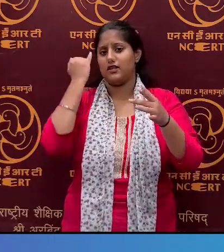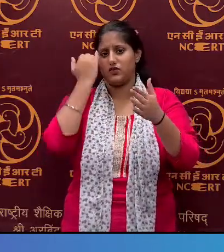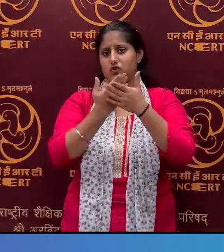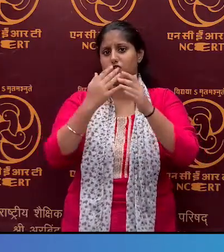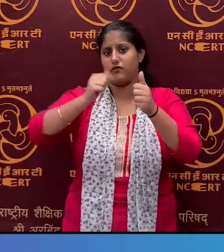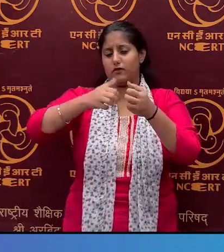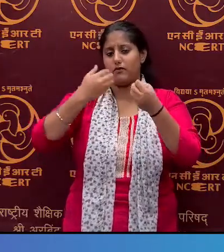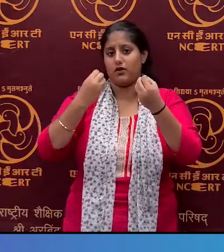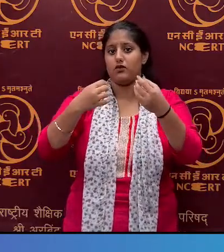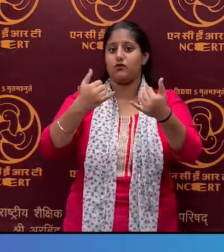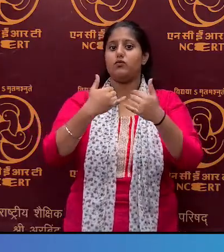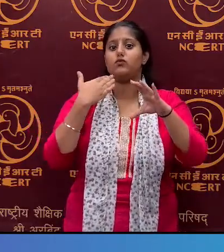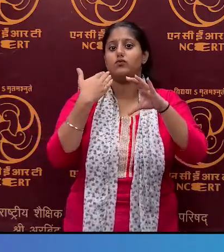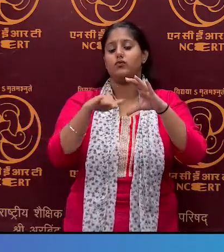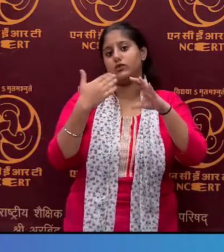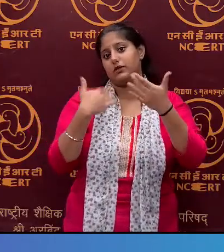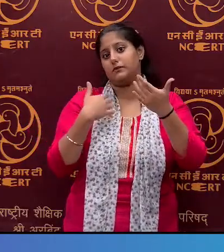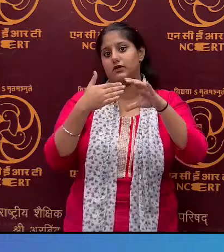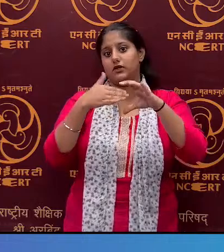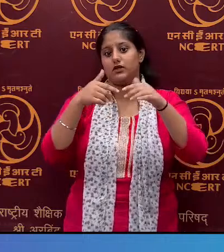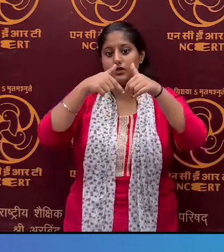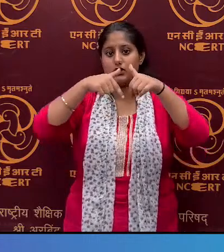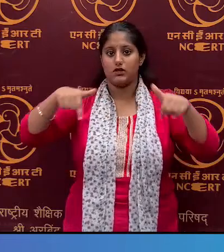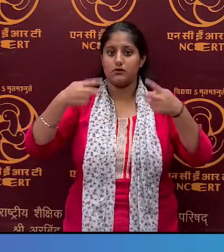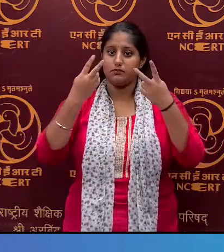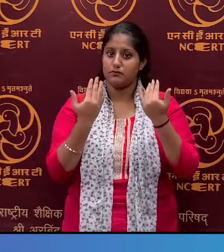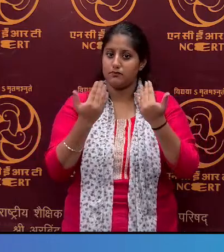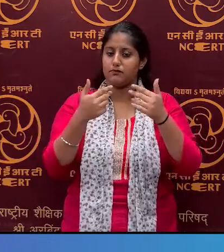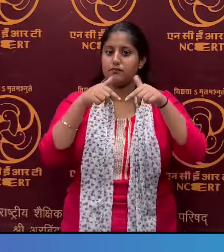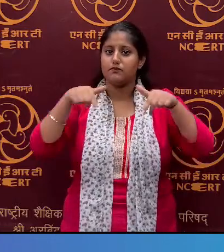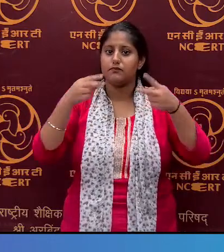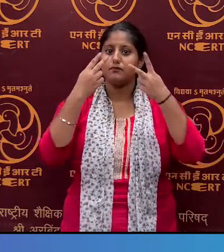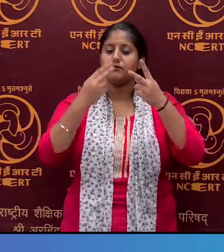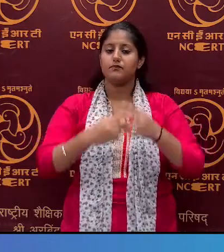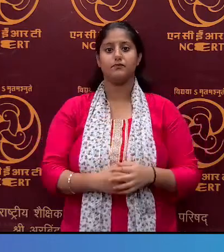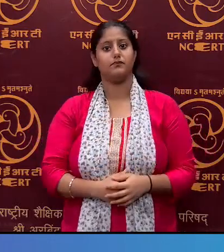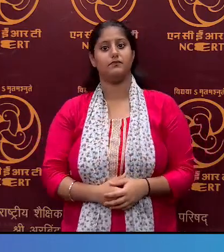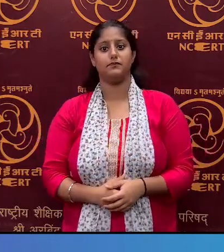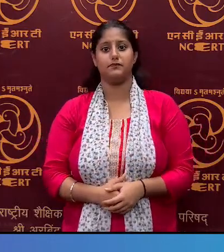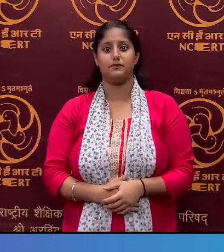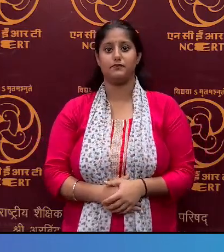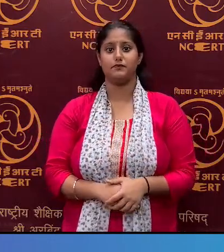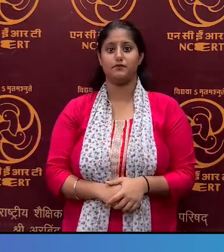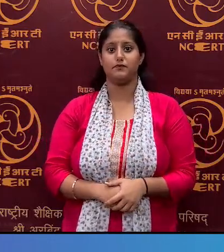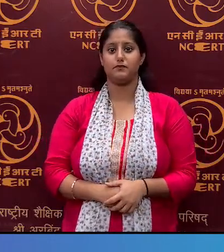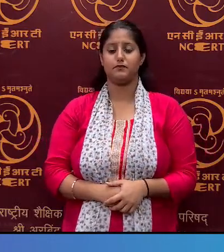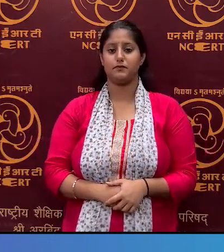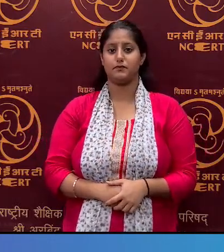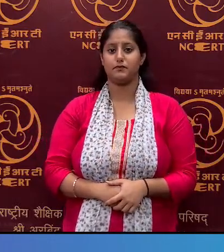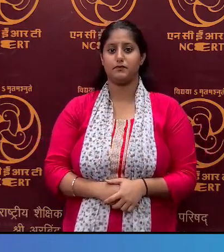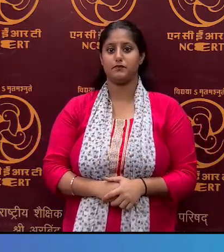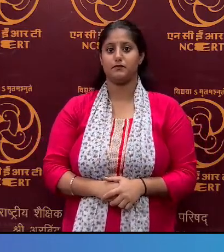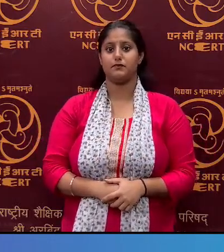want to give us, so you can directly write us on our mail, and our mail ID is also flashing on your screen, and that is